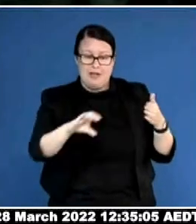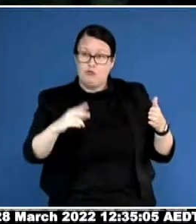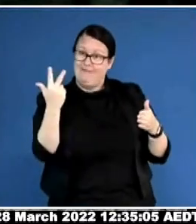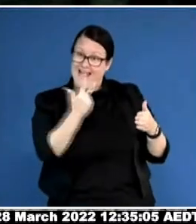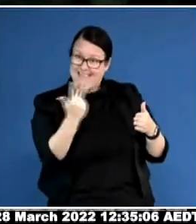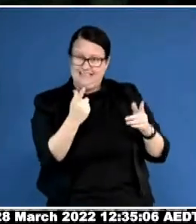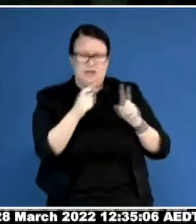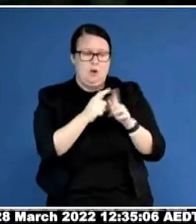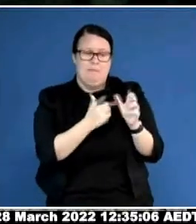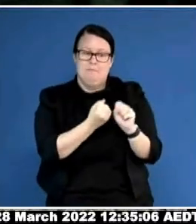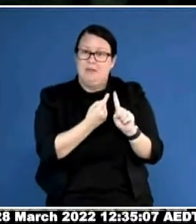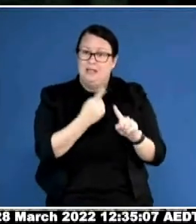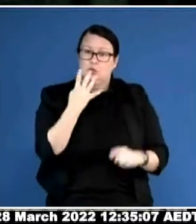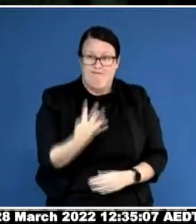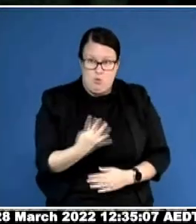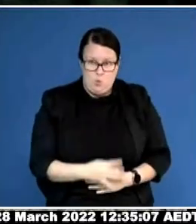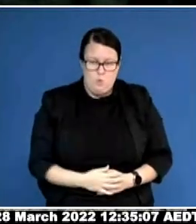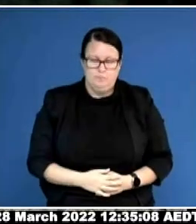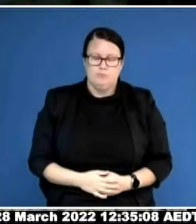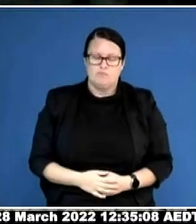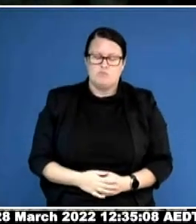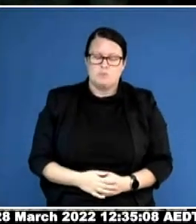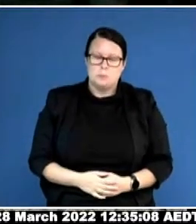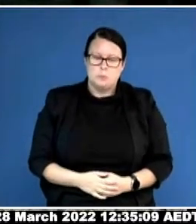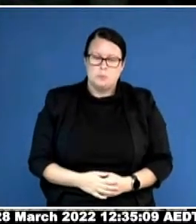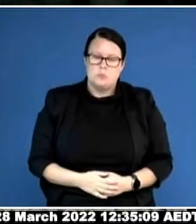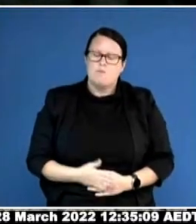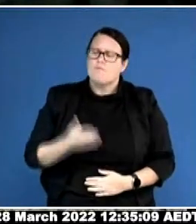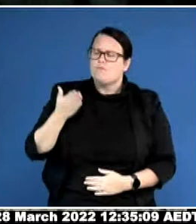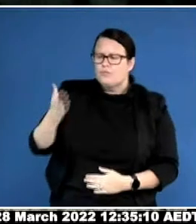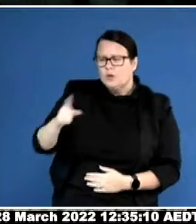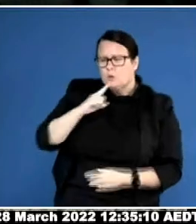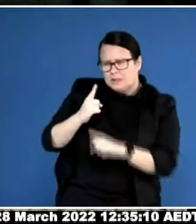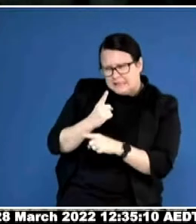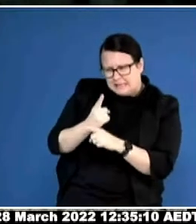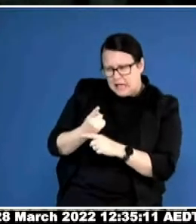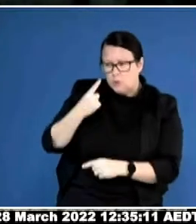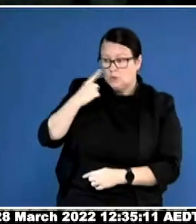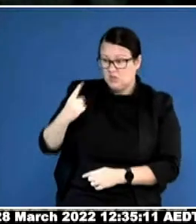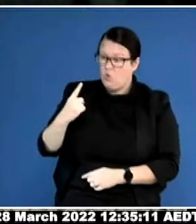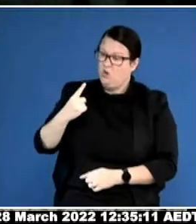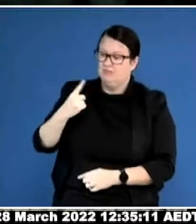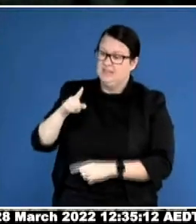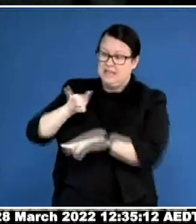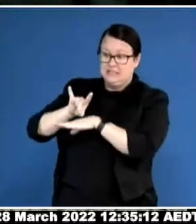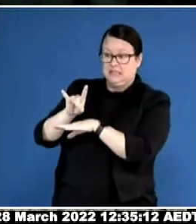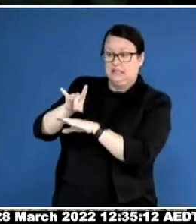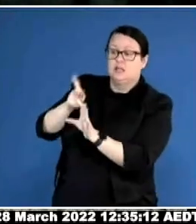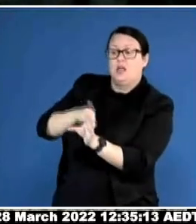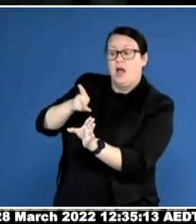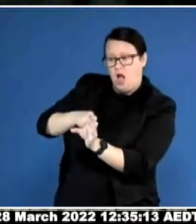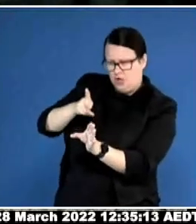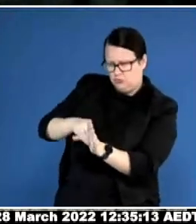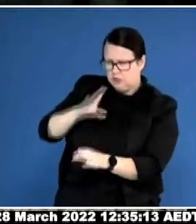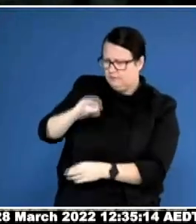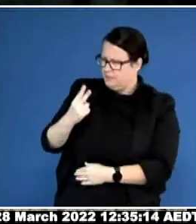to. And Ms. Lee, you said you started to see a private psychiatrist from about